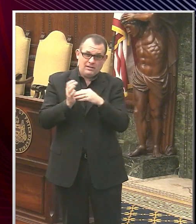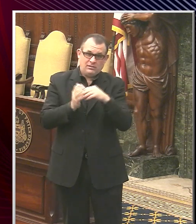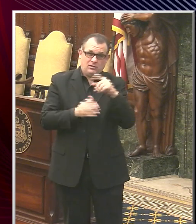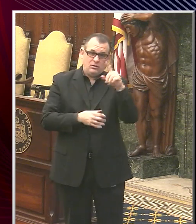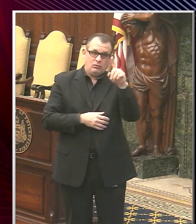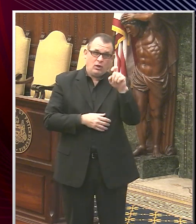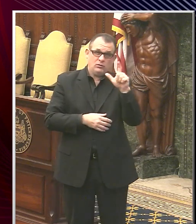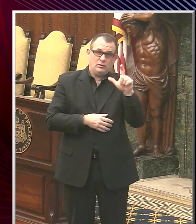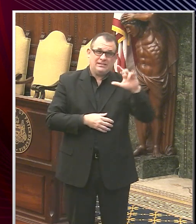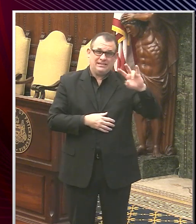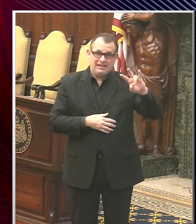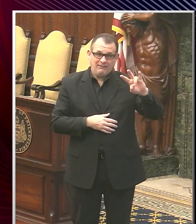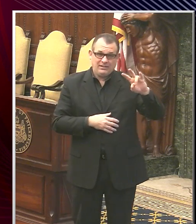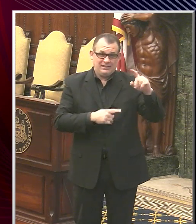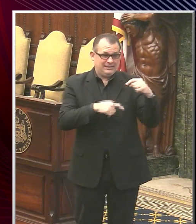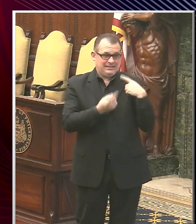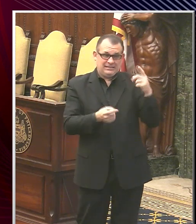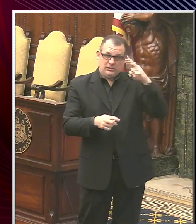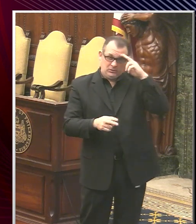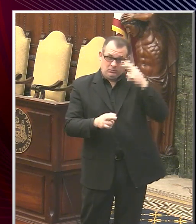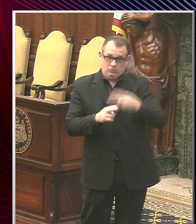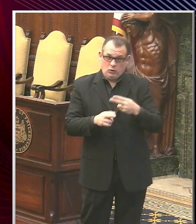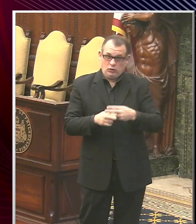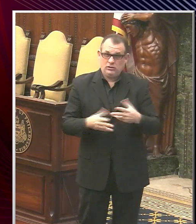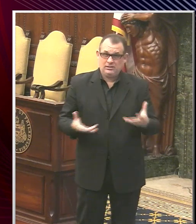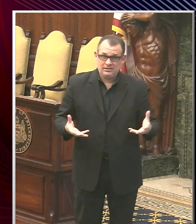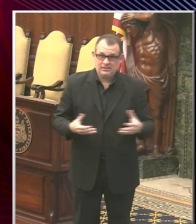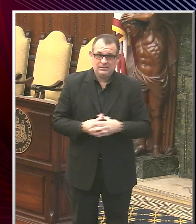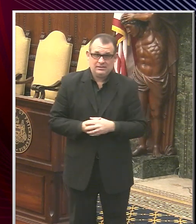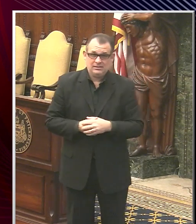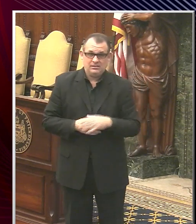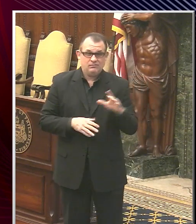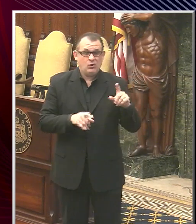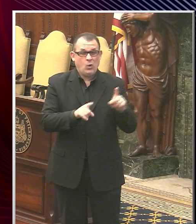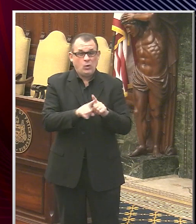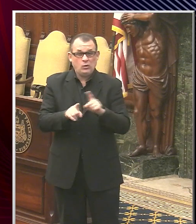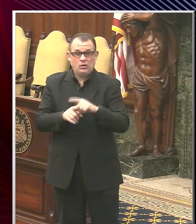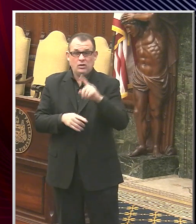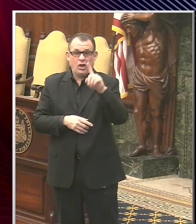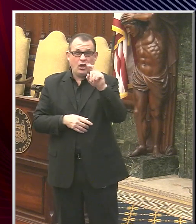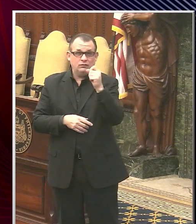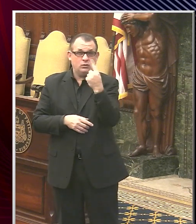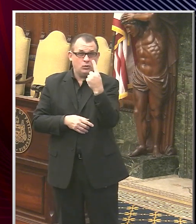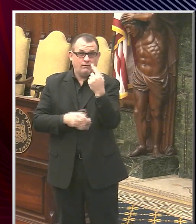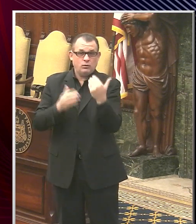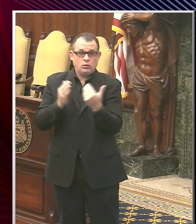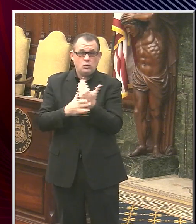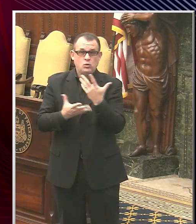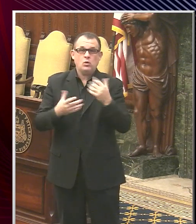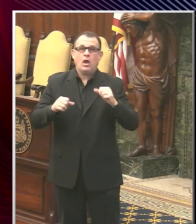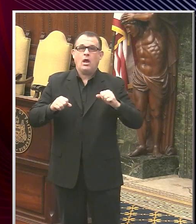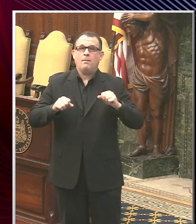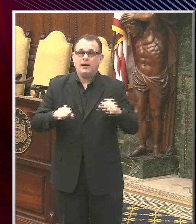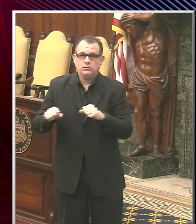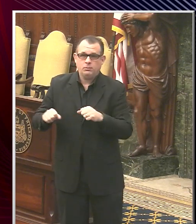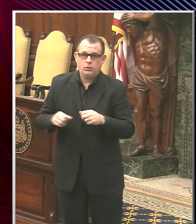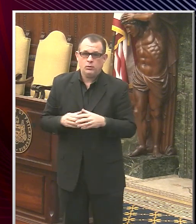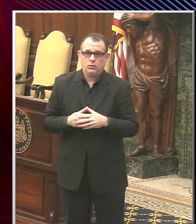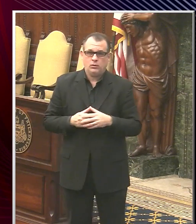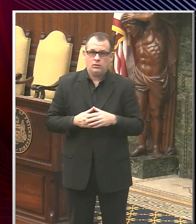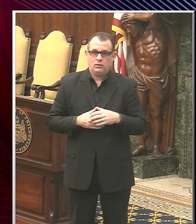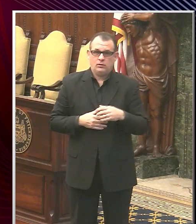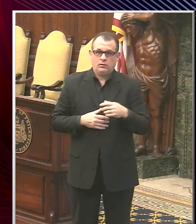94,127 cases since the beginning of the epidemic. And in addition, there are 111 new probable cases diagnosed by the rapid antigen